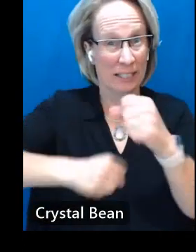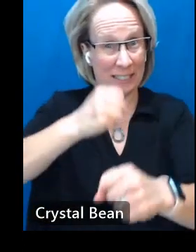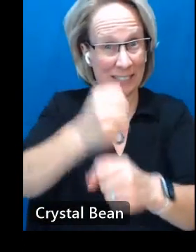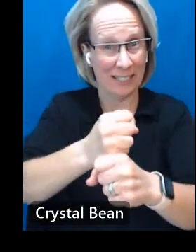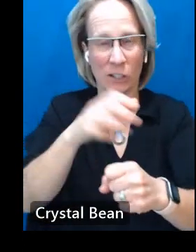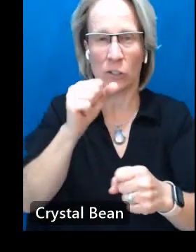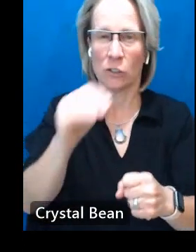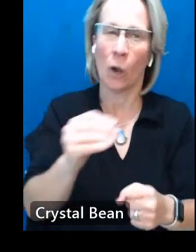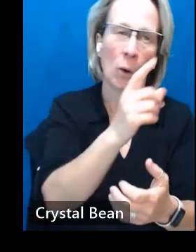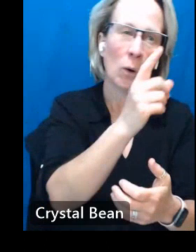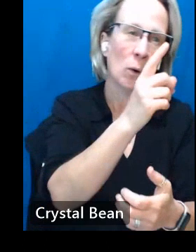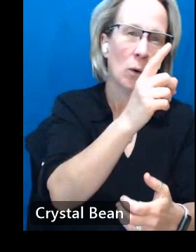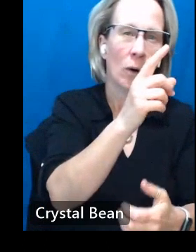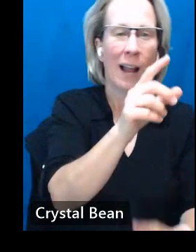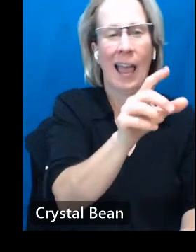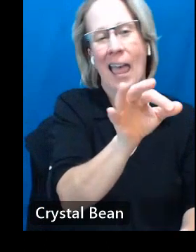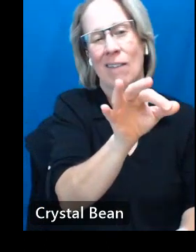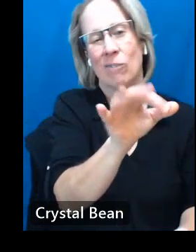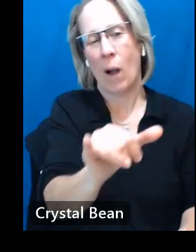like FY23,